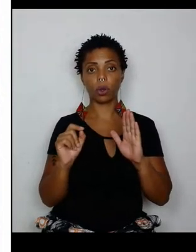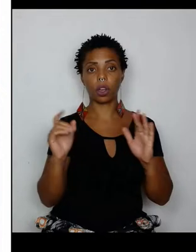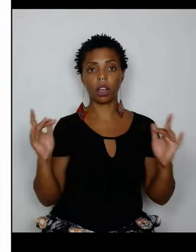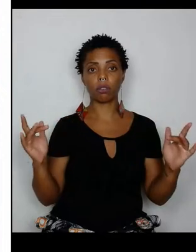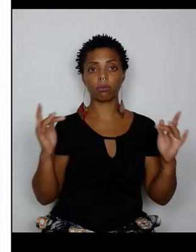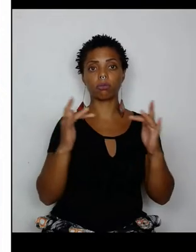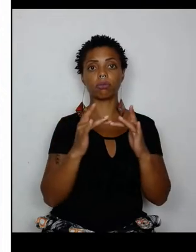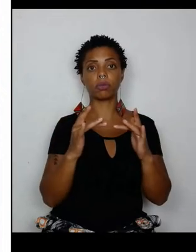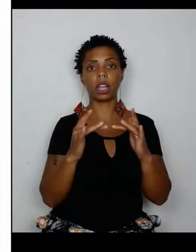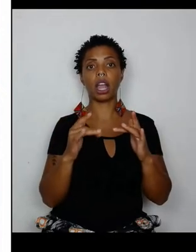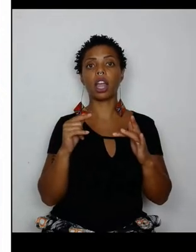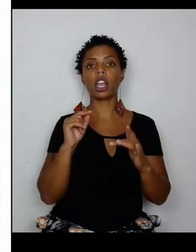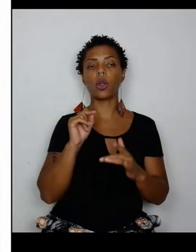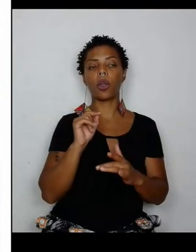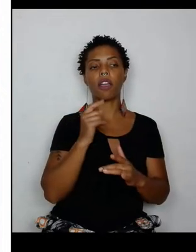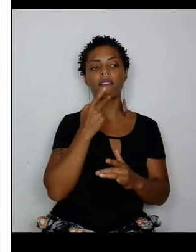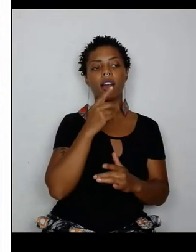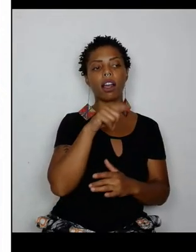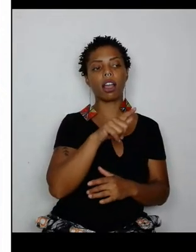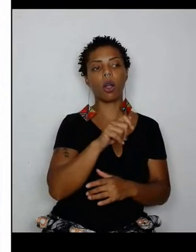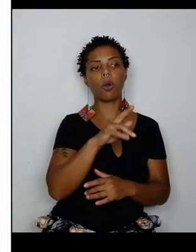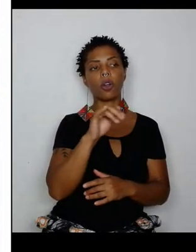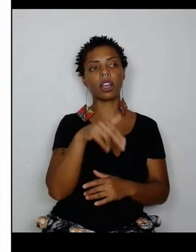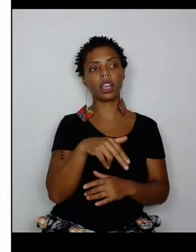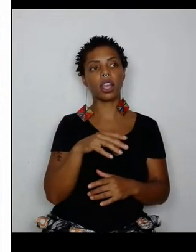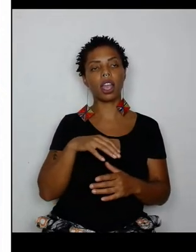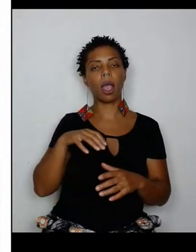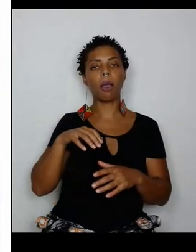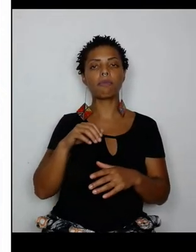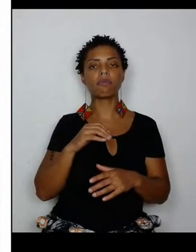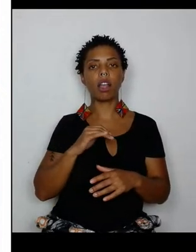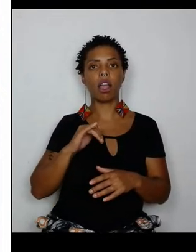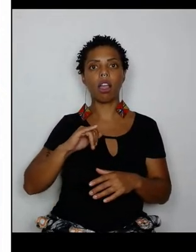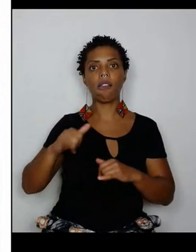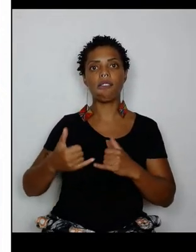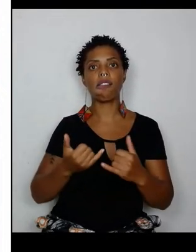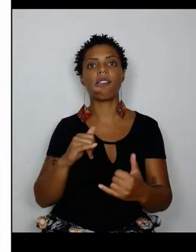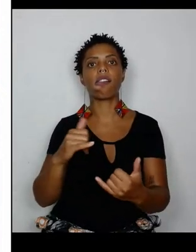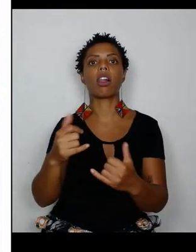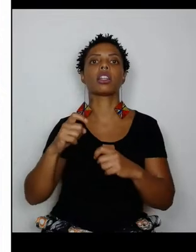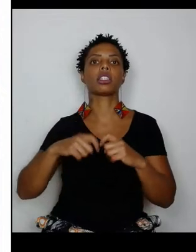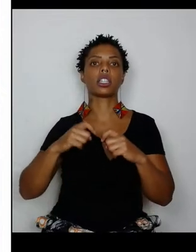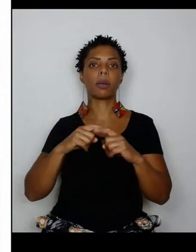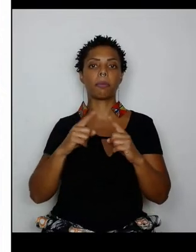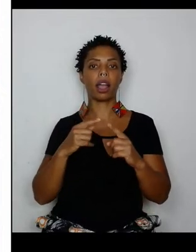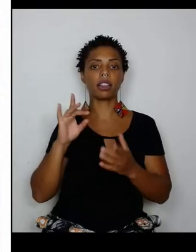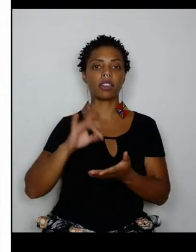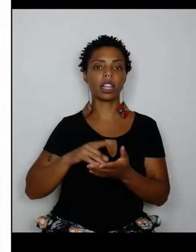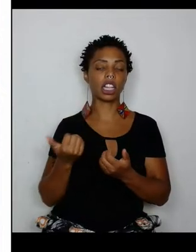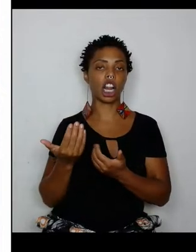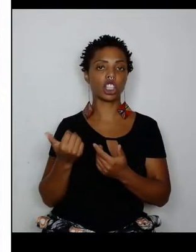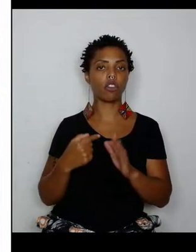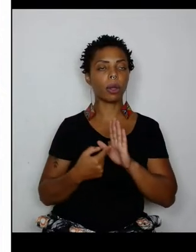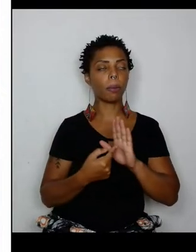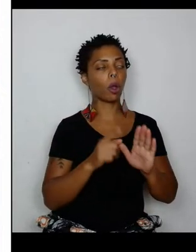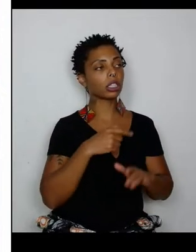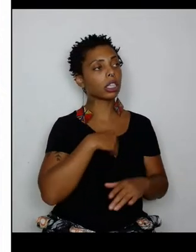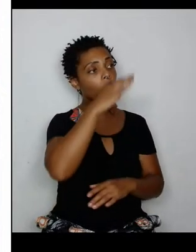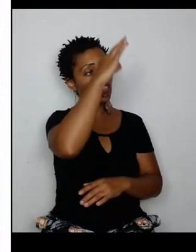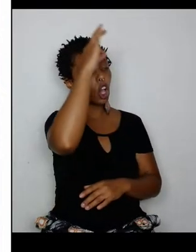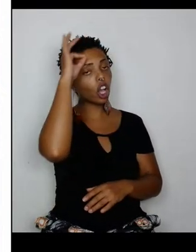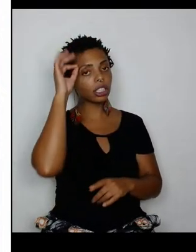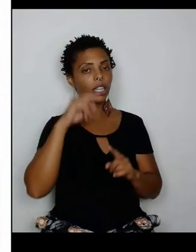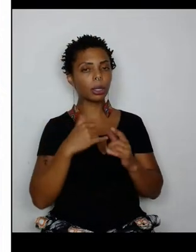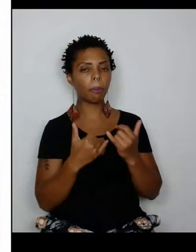in the photograph is indeed young and presented as innocent the photograph reminds us of a school picture while the